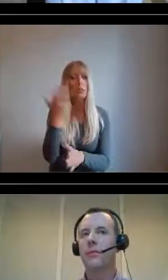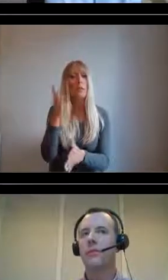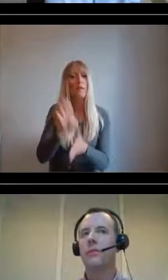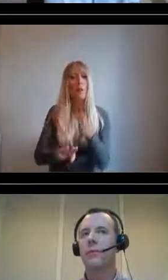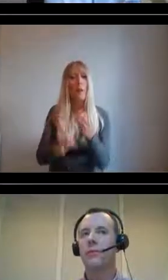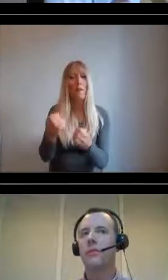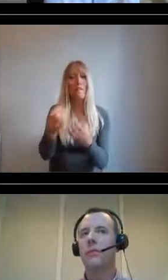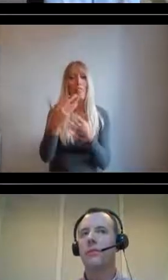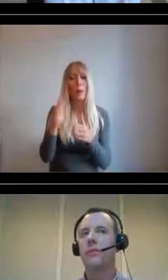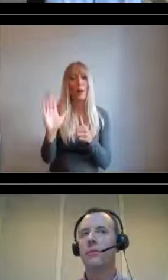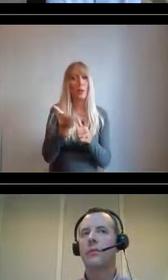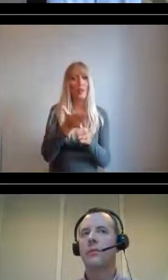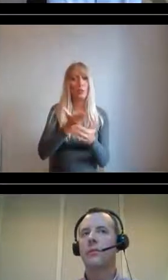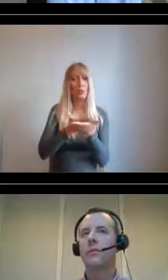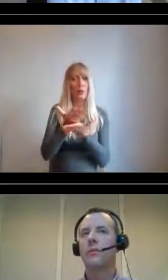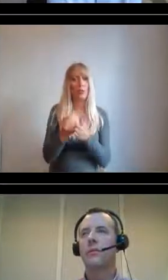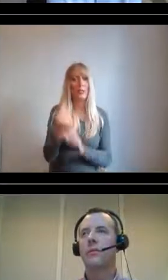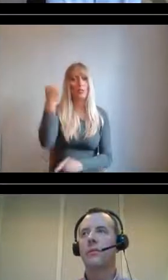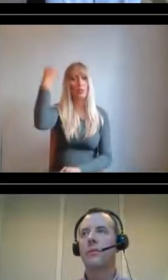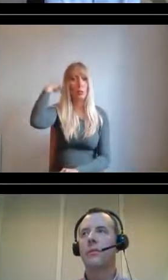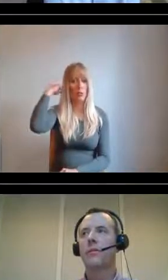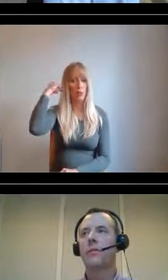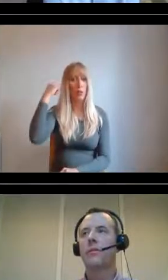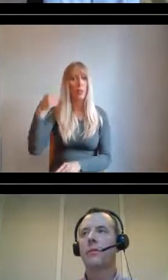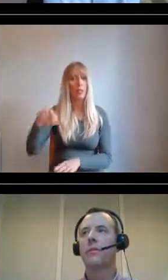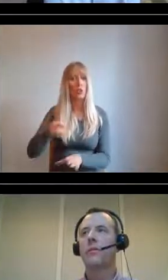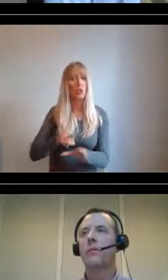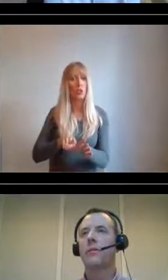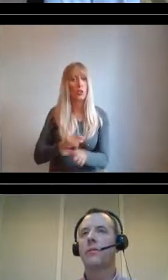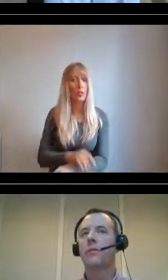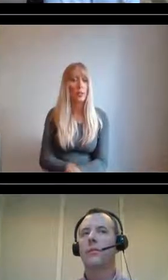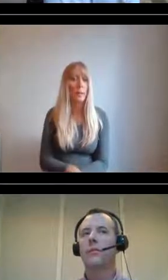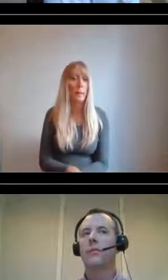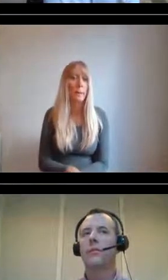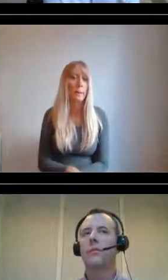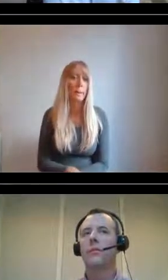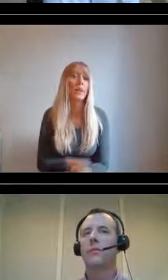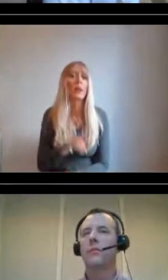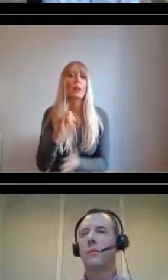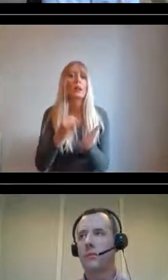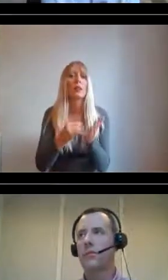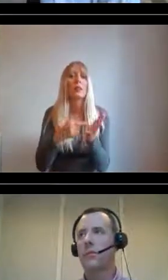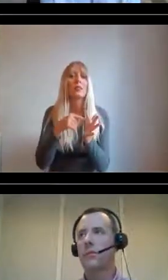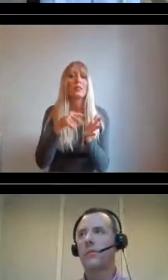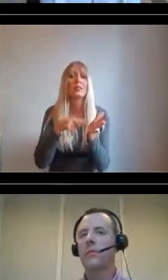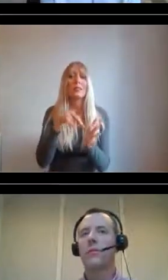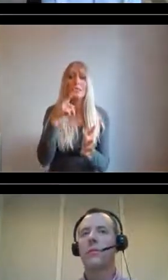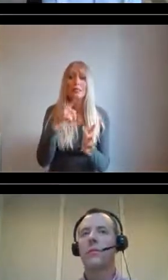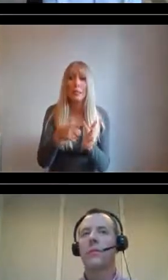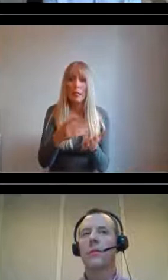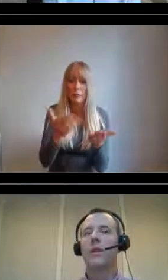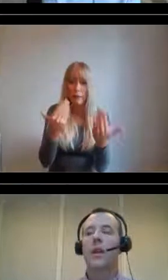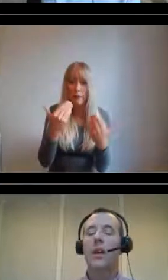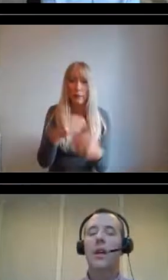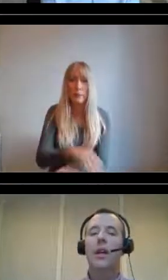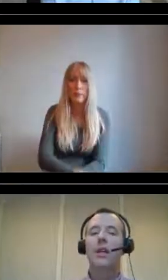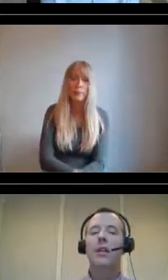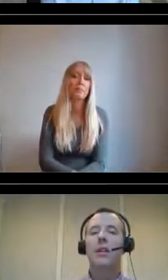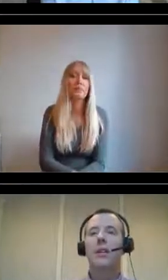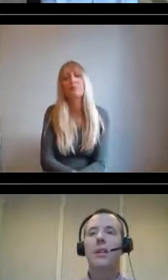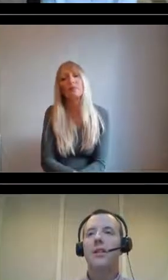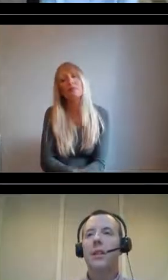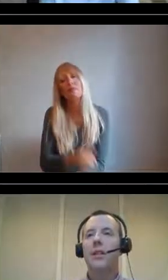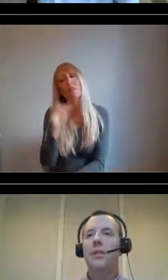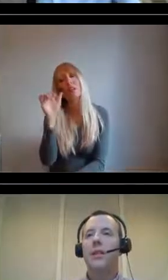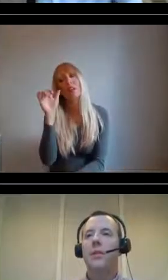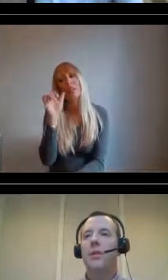supplementary consultation that was held earlier on in the year? Steve, how can you respond to that? Yeah,